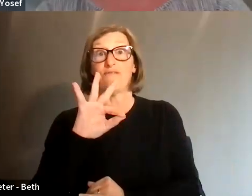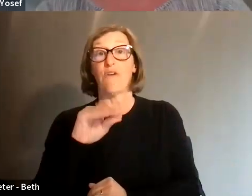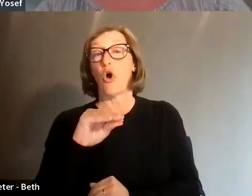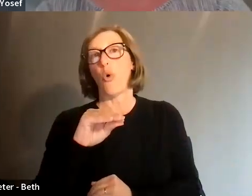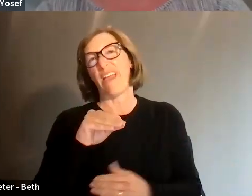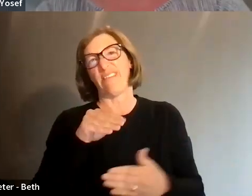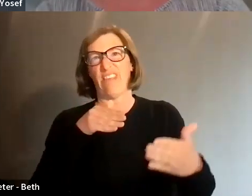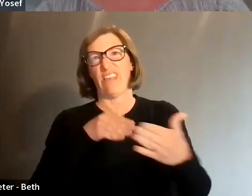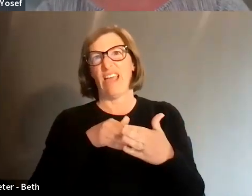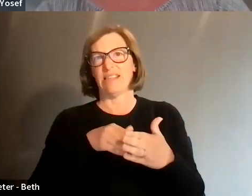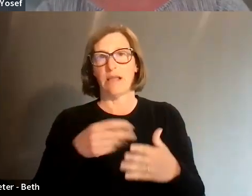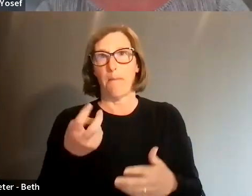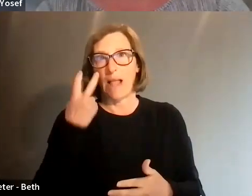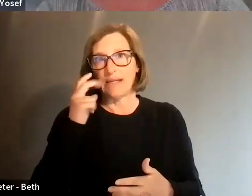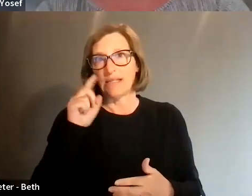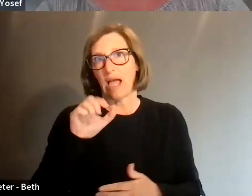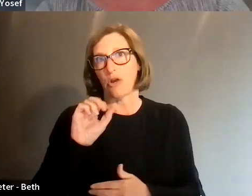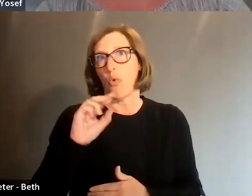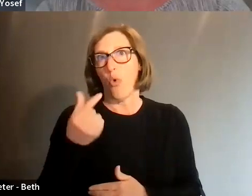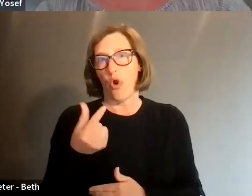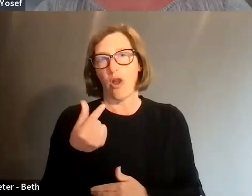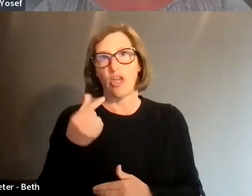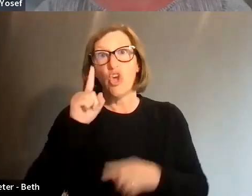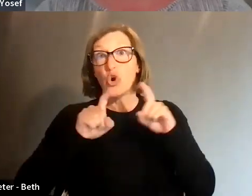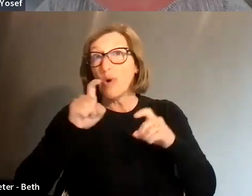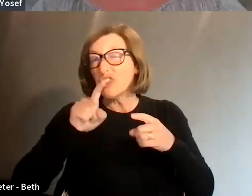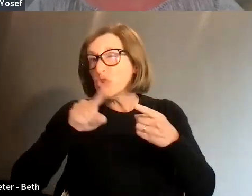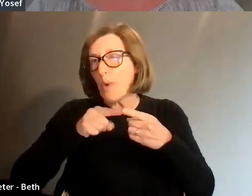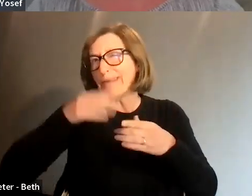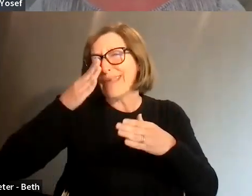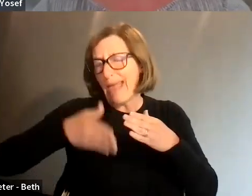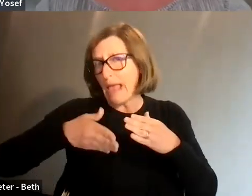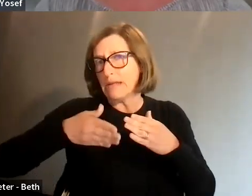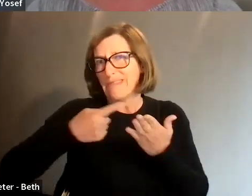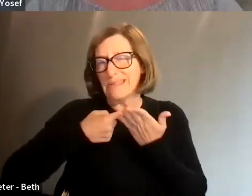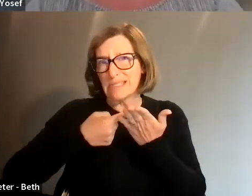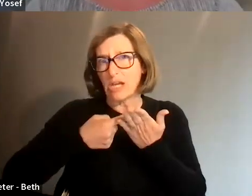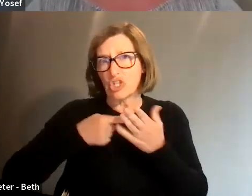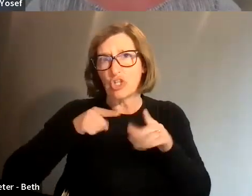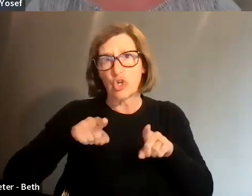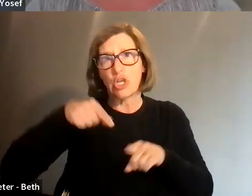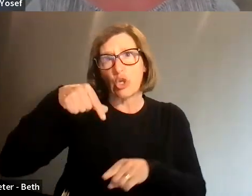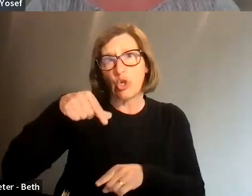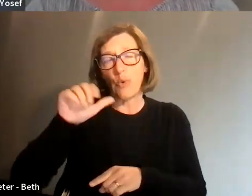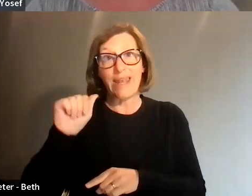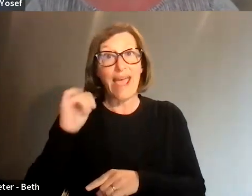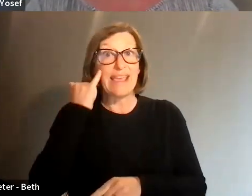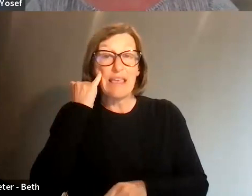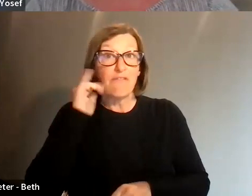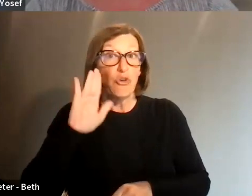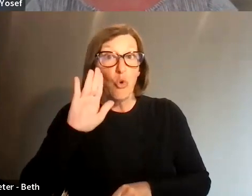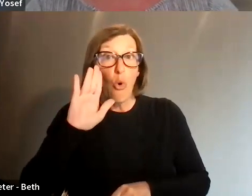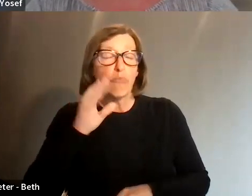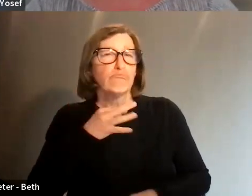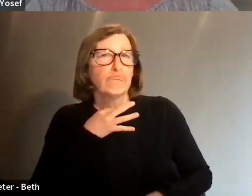info@fightingblindness.org. We will address questions towards the end of the call during the Q&A session. If we do not answer your call or your question